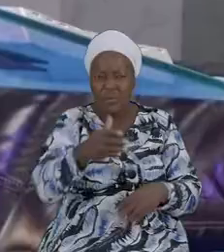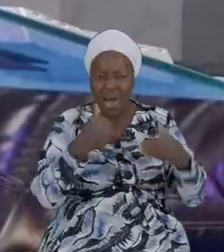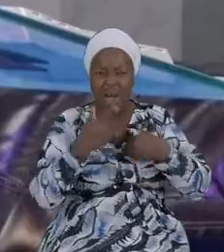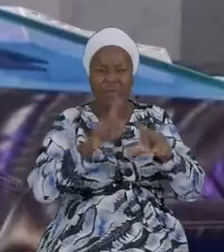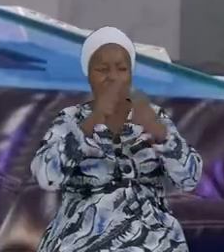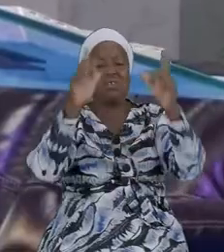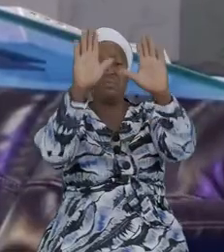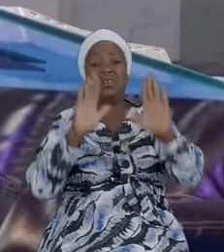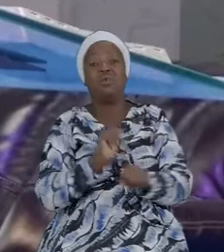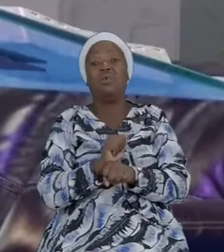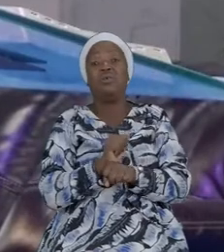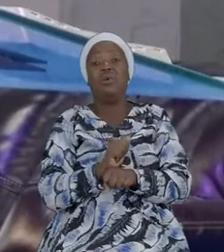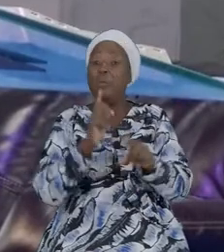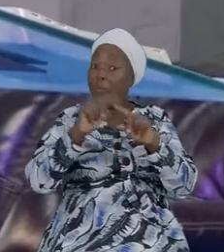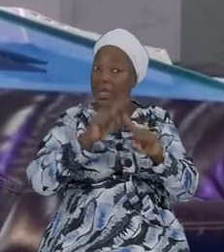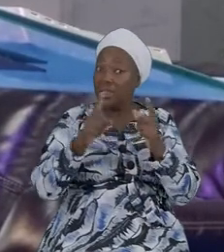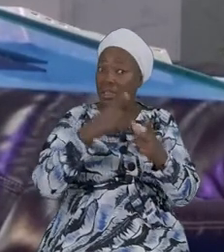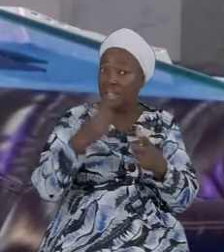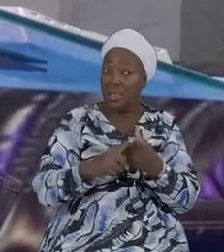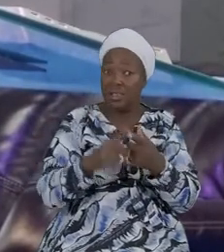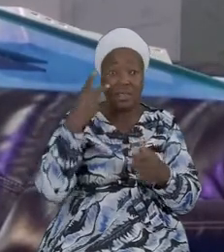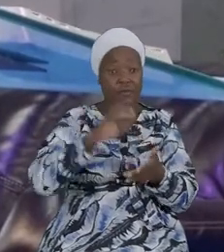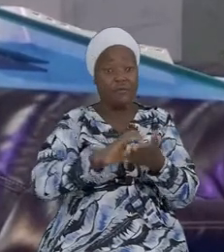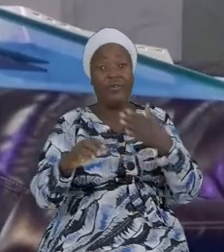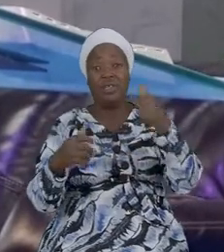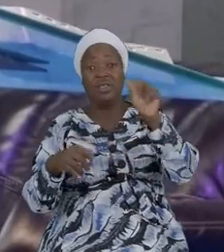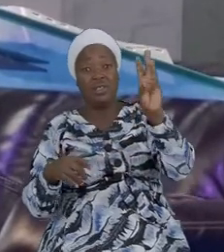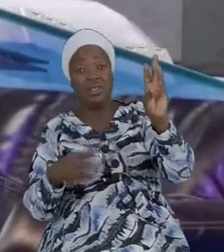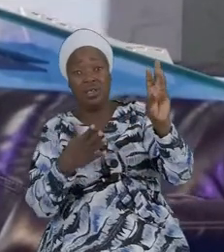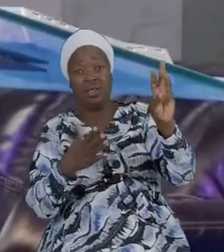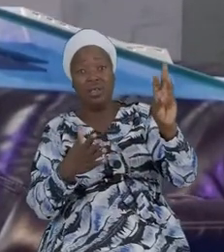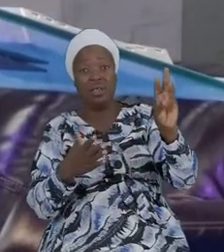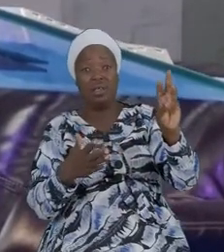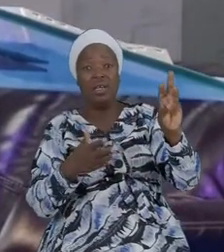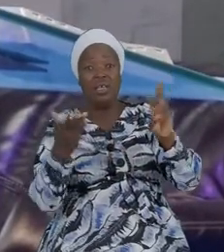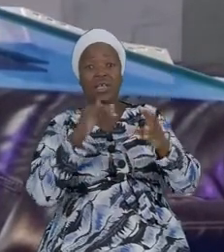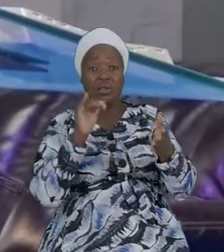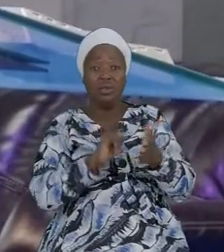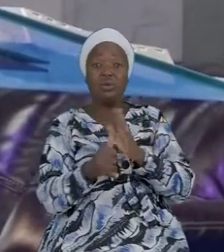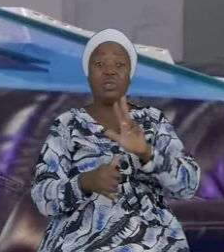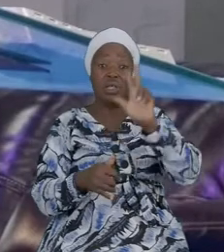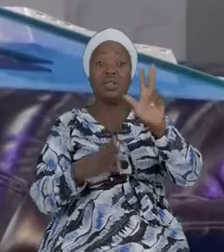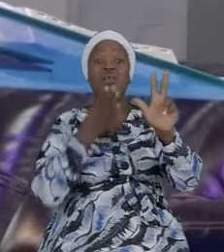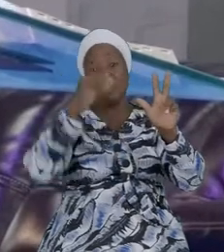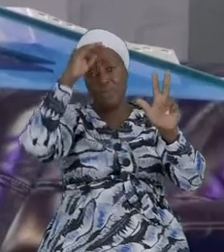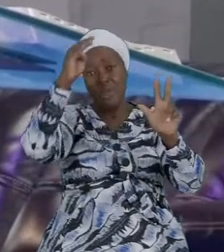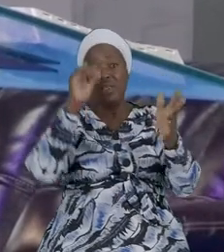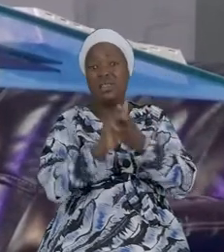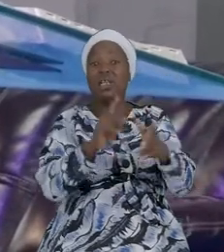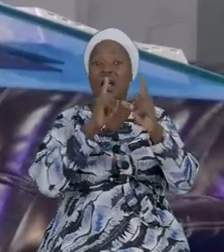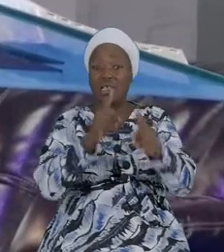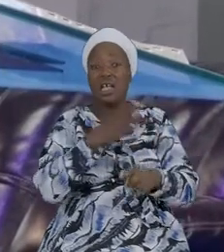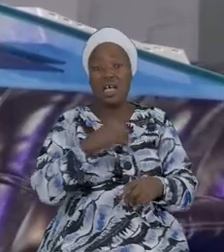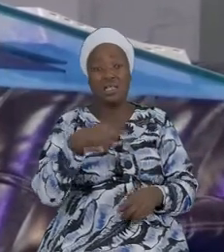incredible miracle. But then look at verse 16 here. Here is Shadrach, Meshach, and Abednego that answered